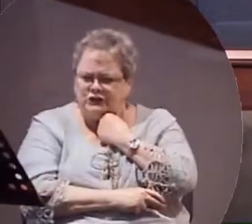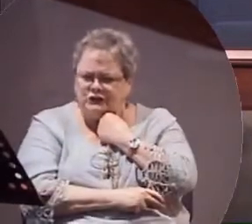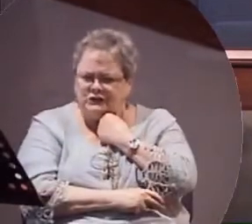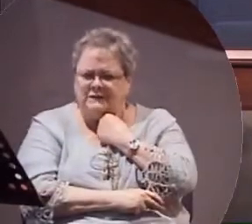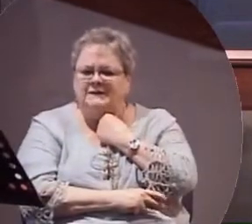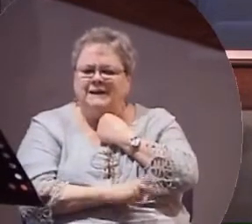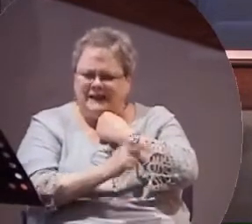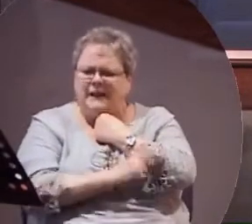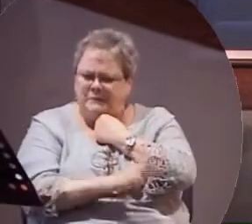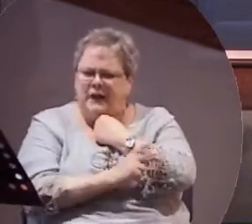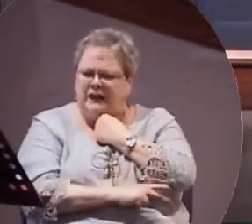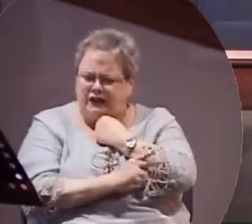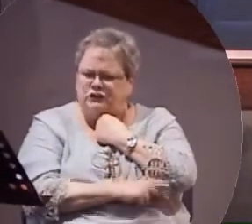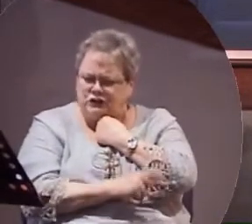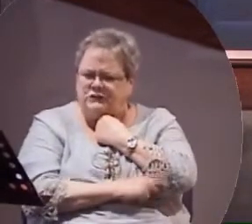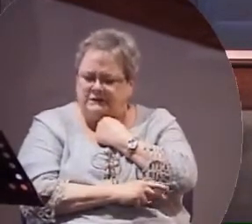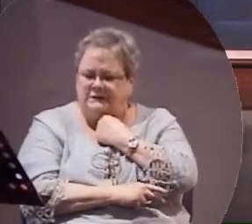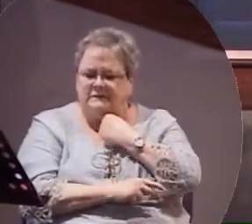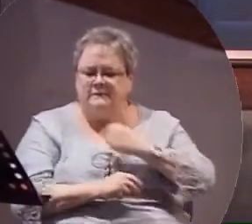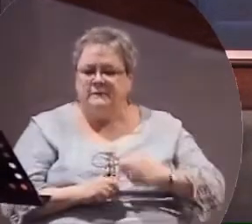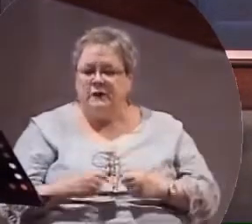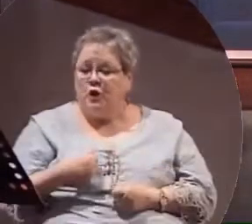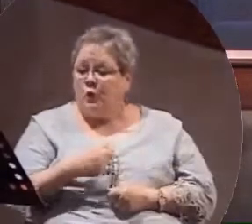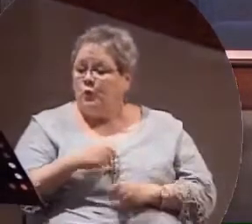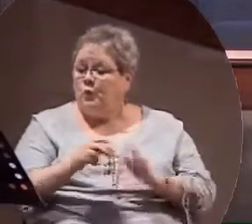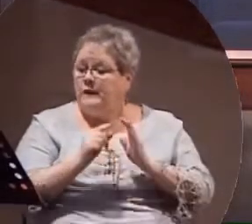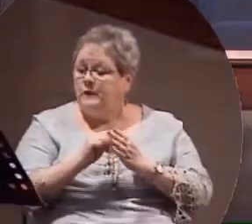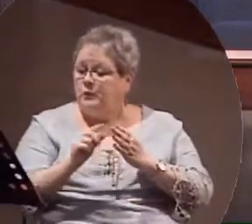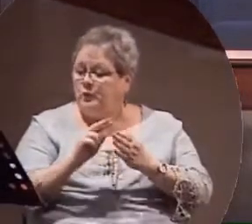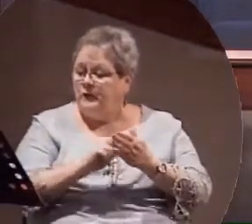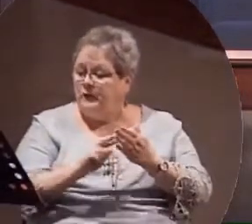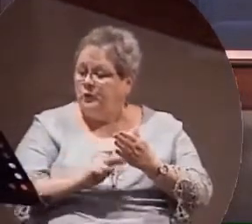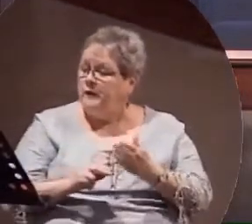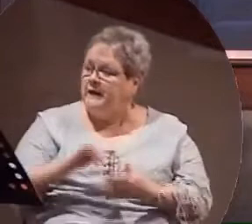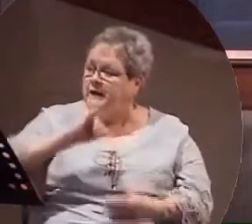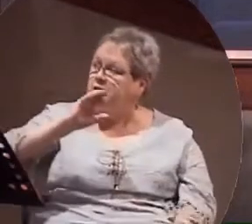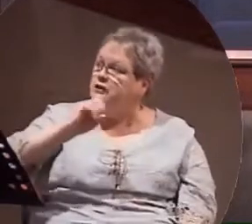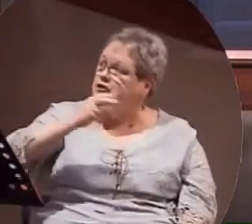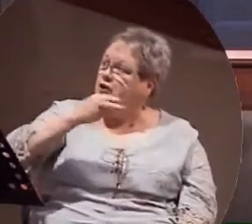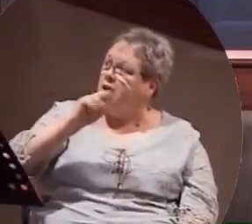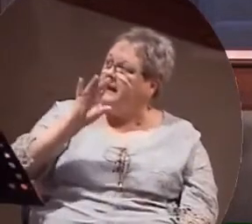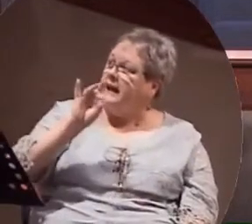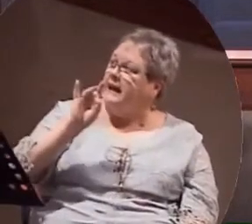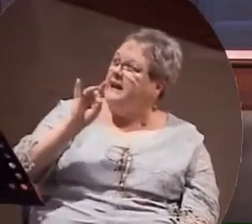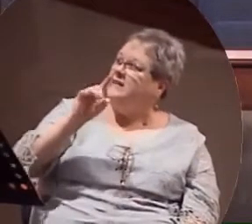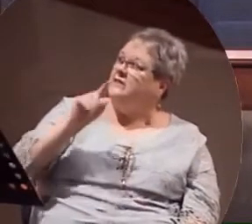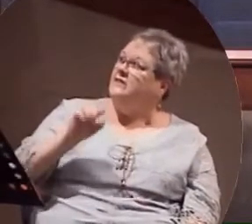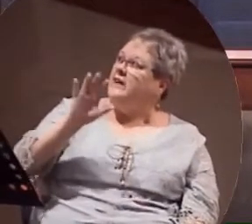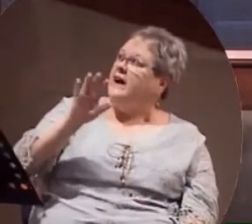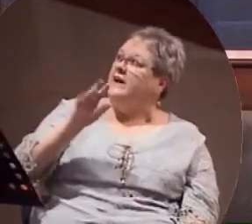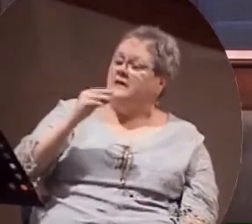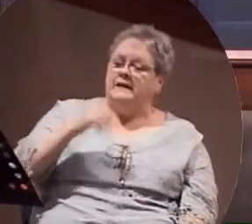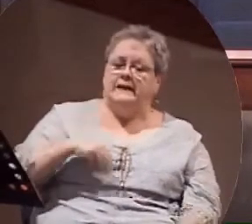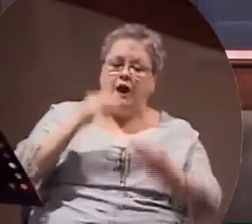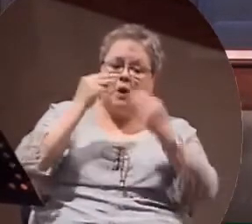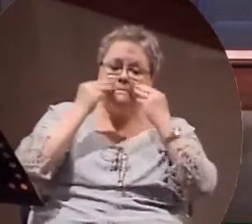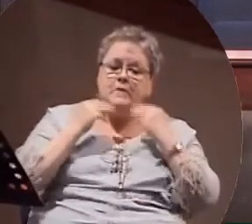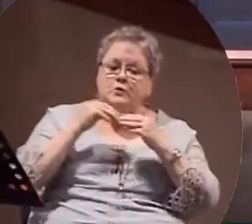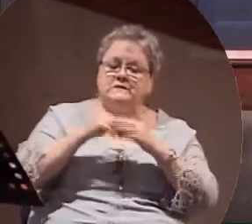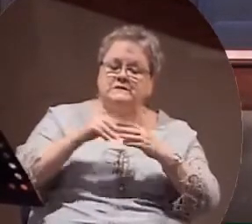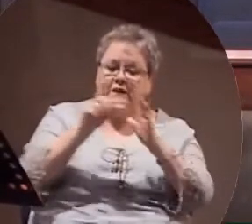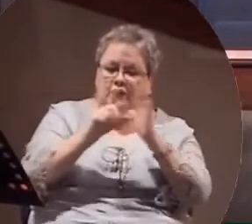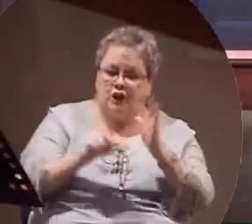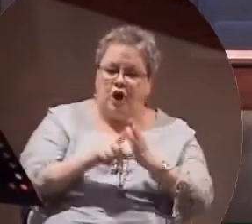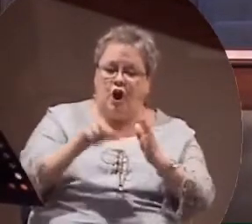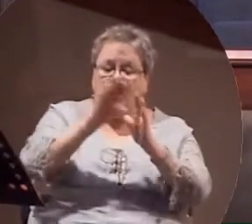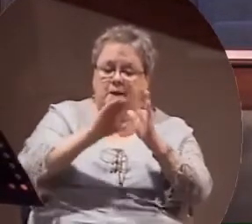next time we read about old brother Such, here's what we read about him. John 8, verse 5. Now, Moses in the law